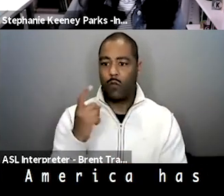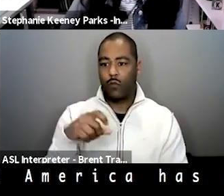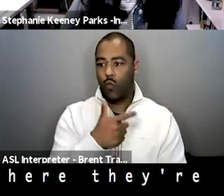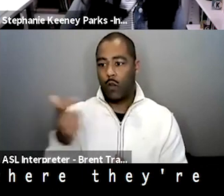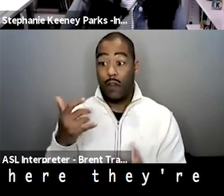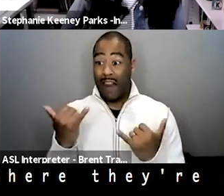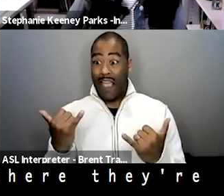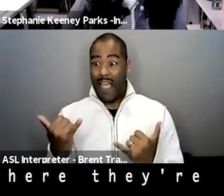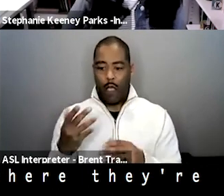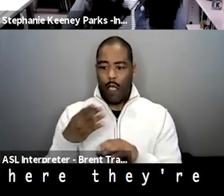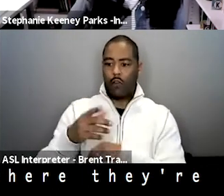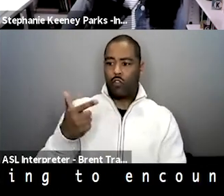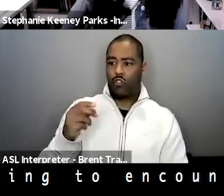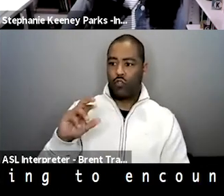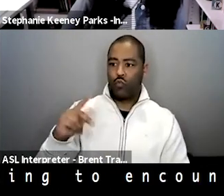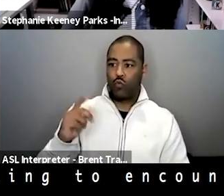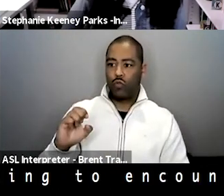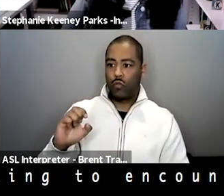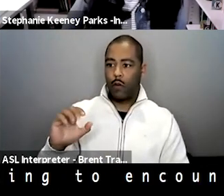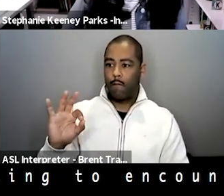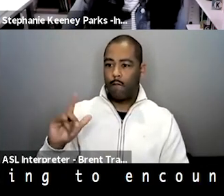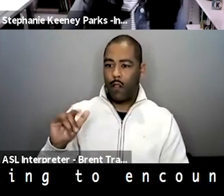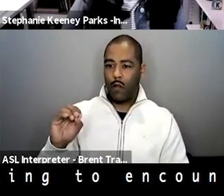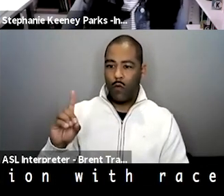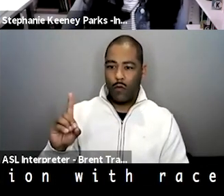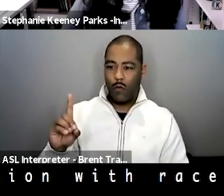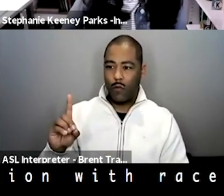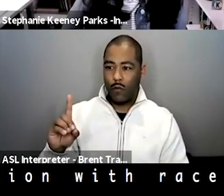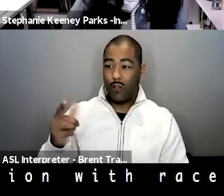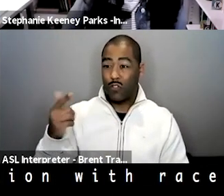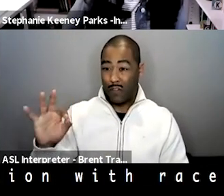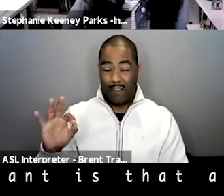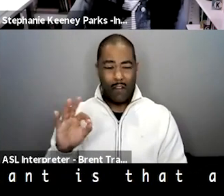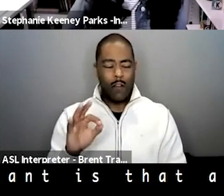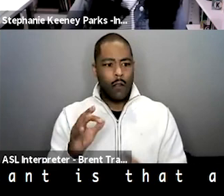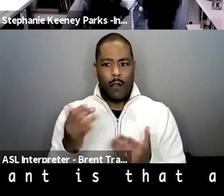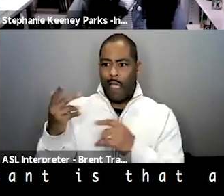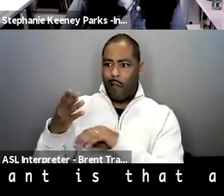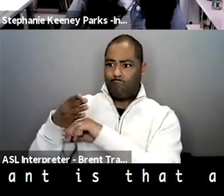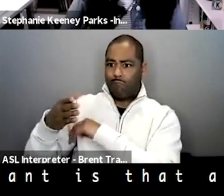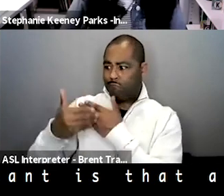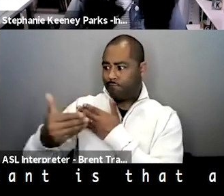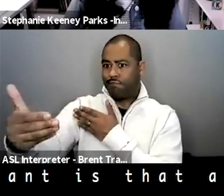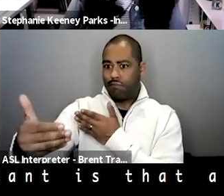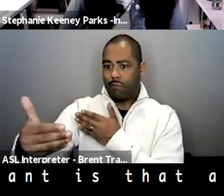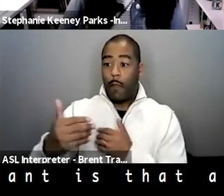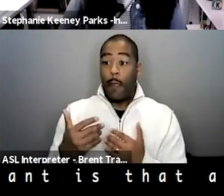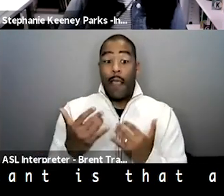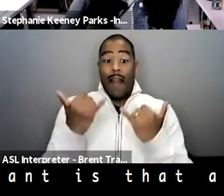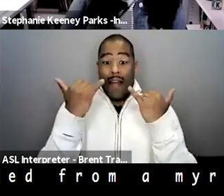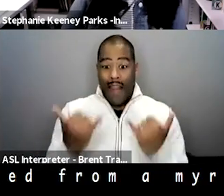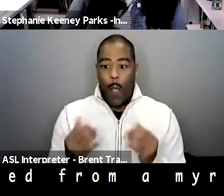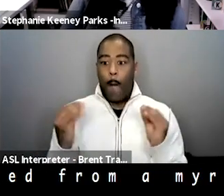Floyd, and America's had this kind of opening where they're at times more willing to encounter the conversation with race. And